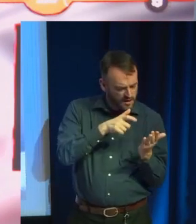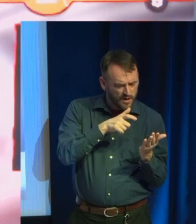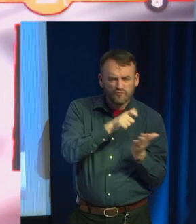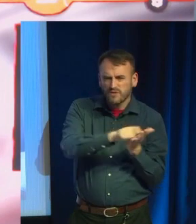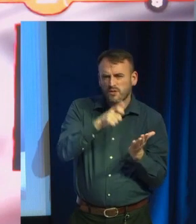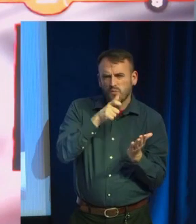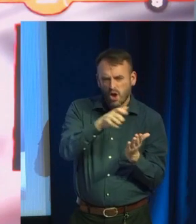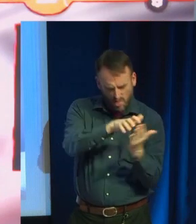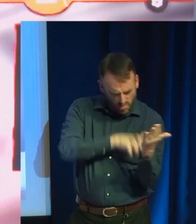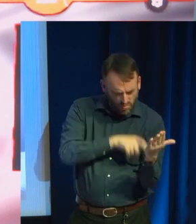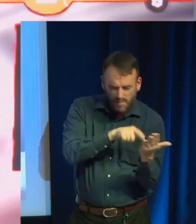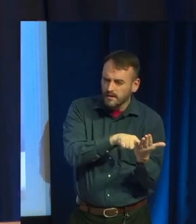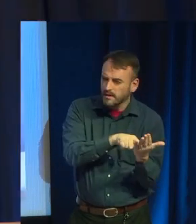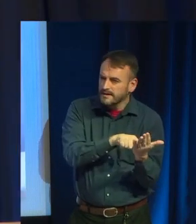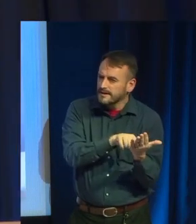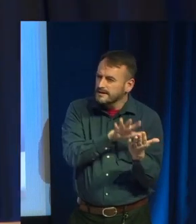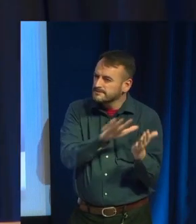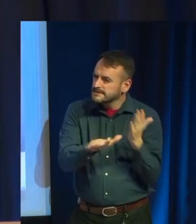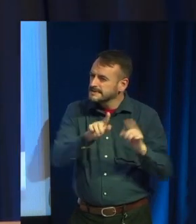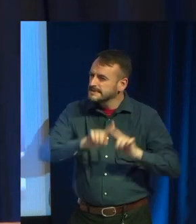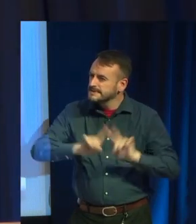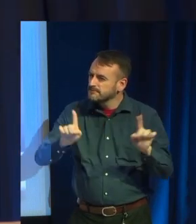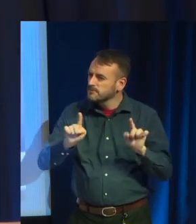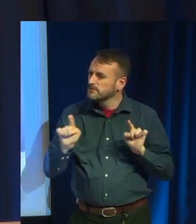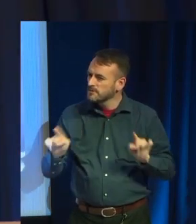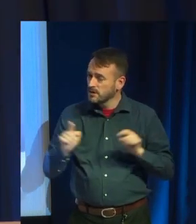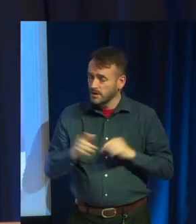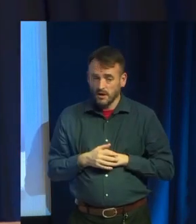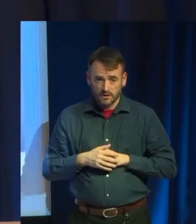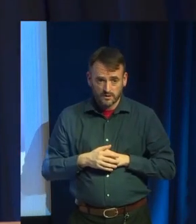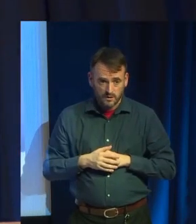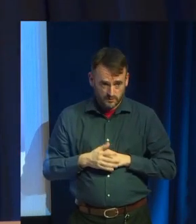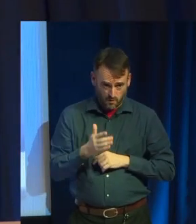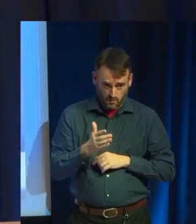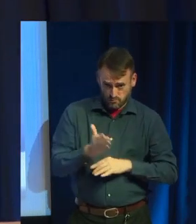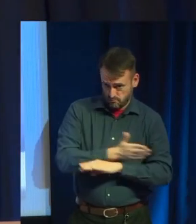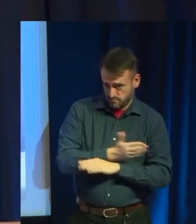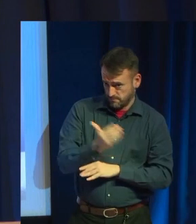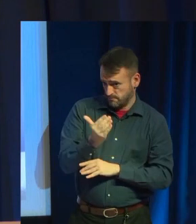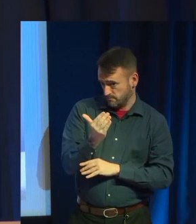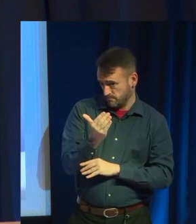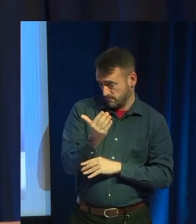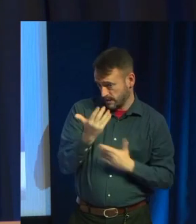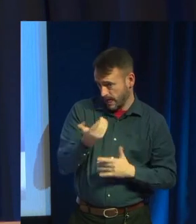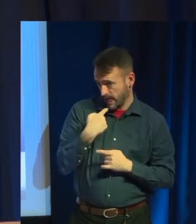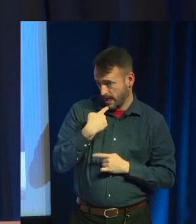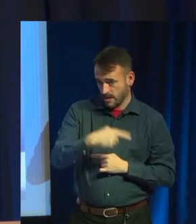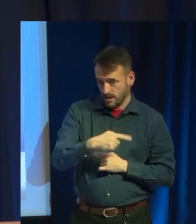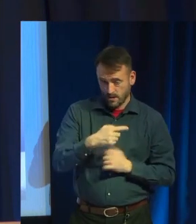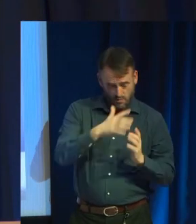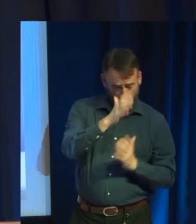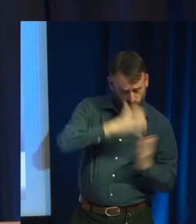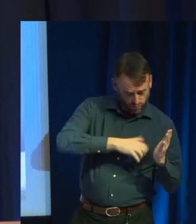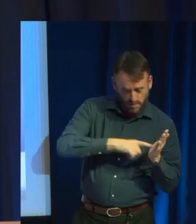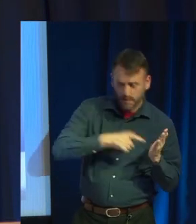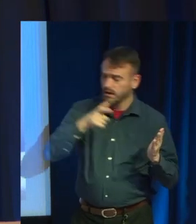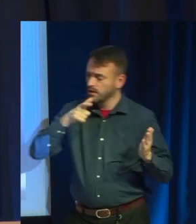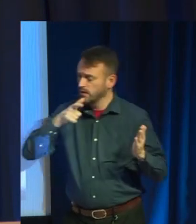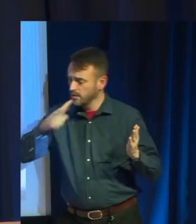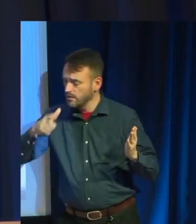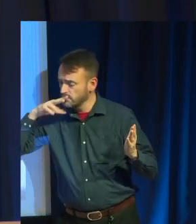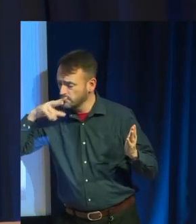various talks today and probably tomorrow as well. There's a big difference between the spoken and the written word. We were making an